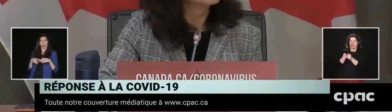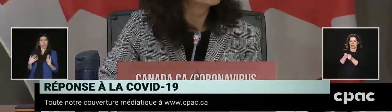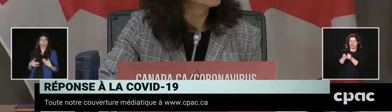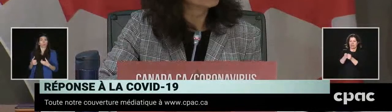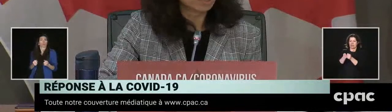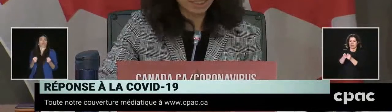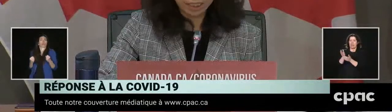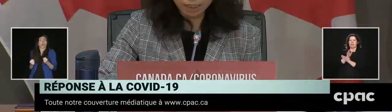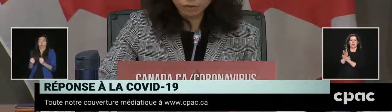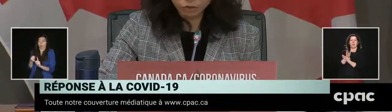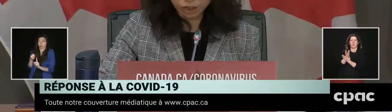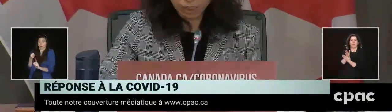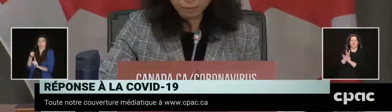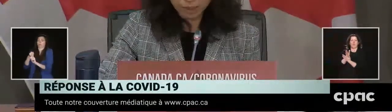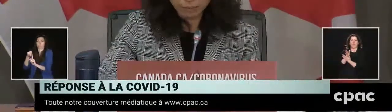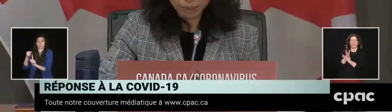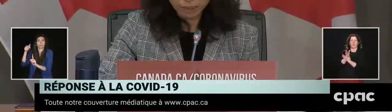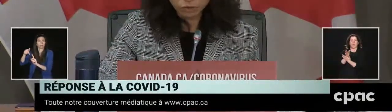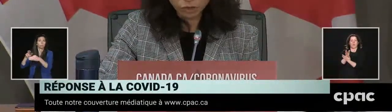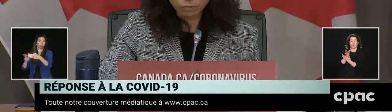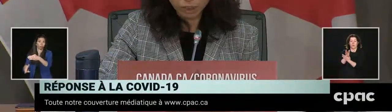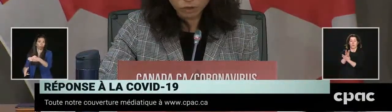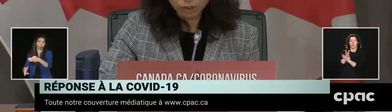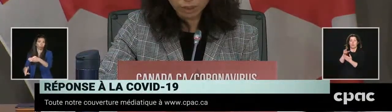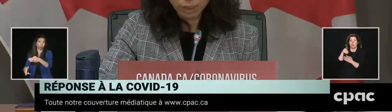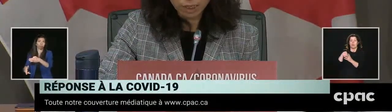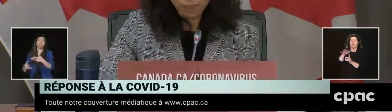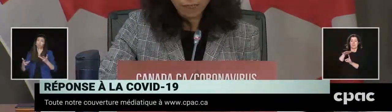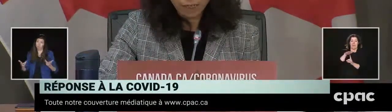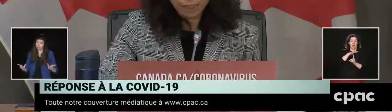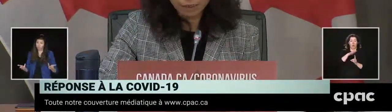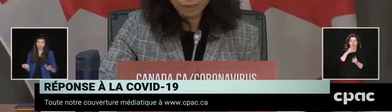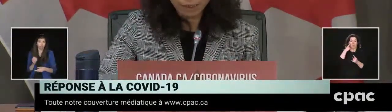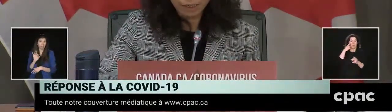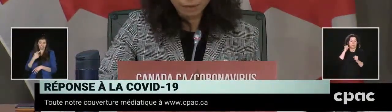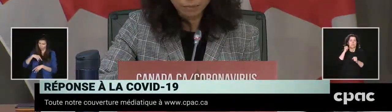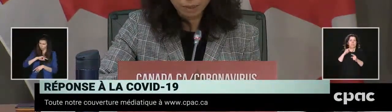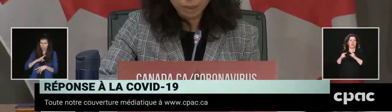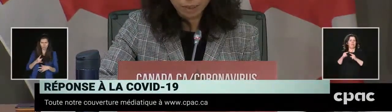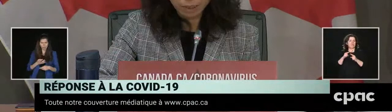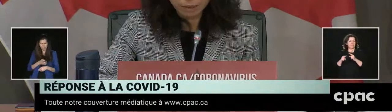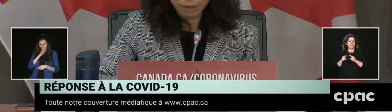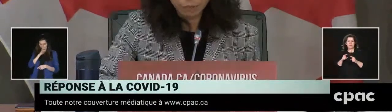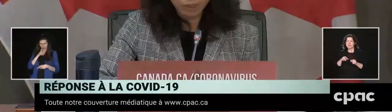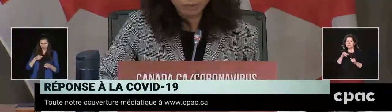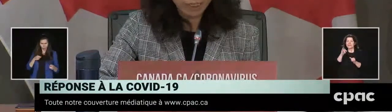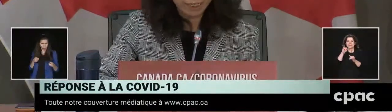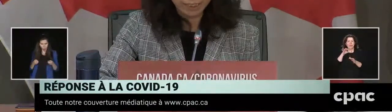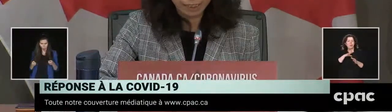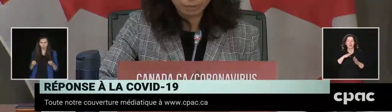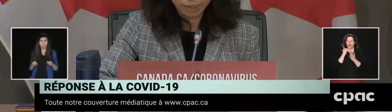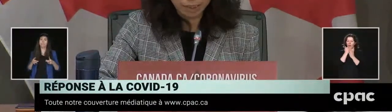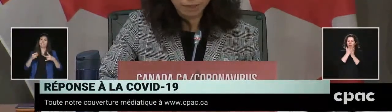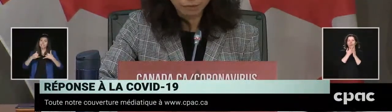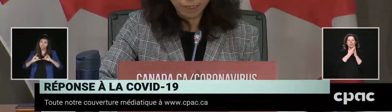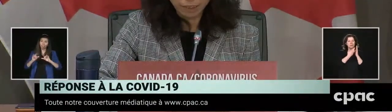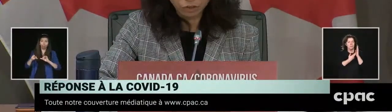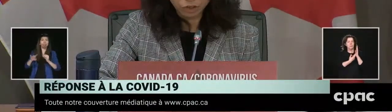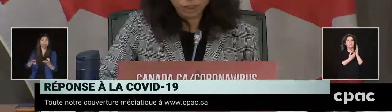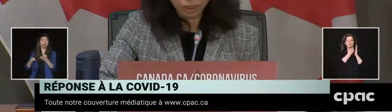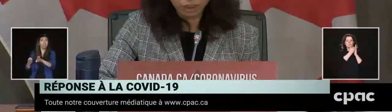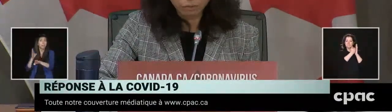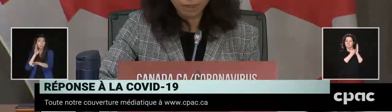we, of course, put in a lot of strong epidemic control measures. And where we end up in